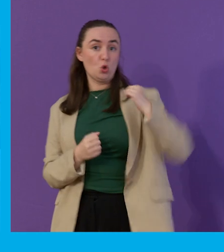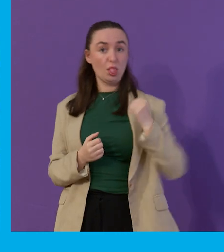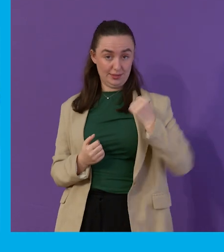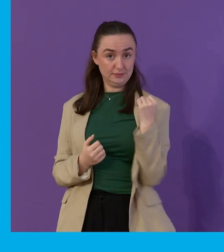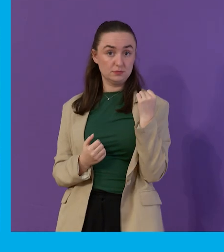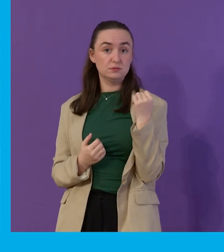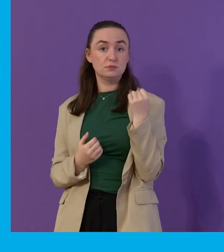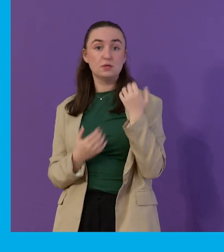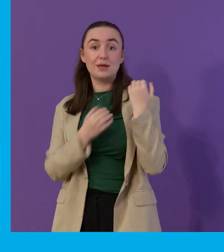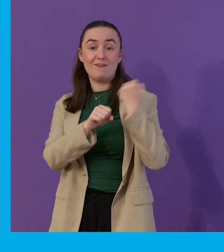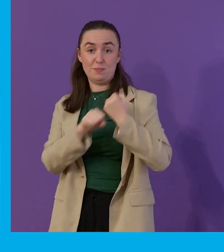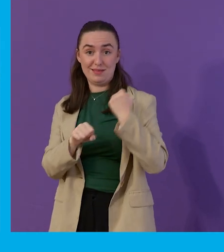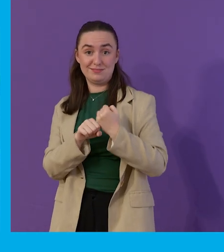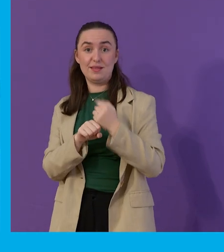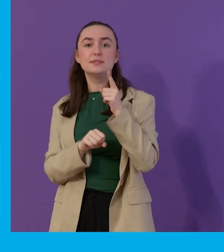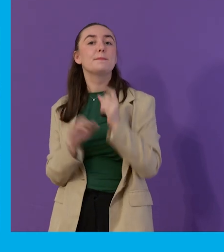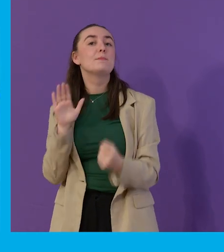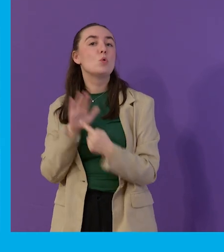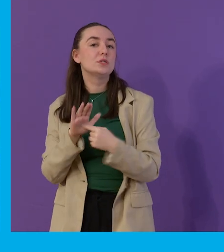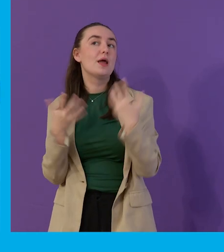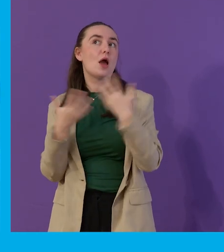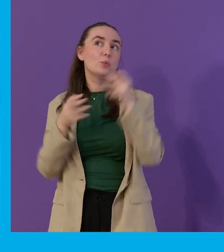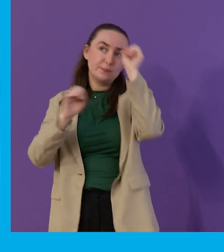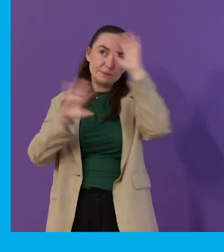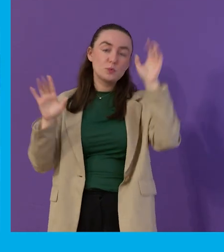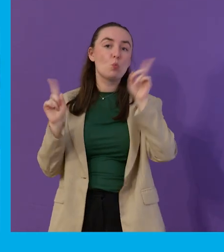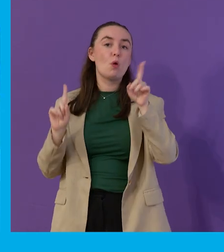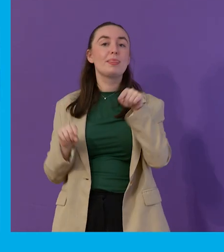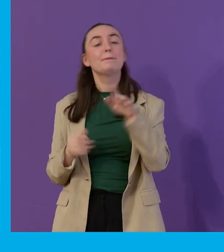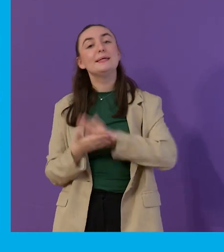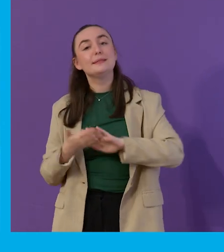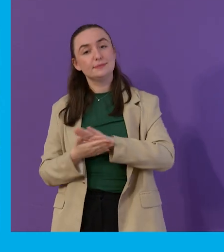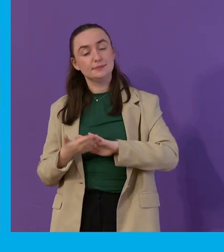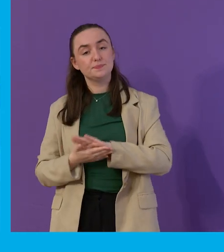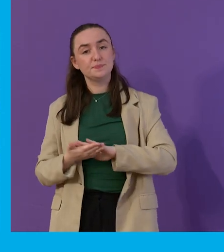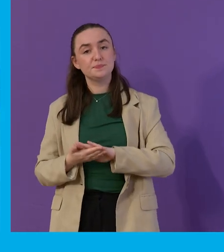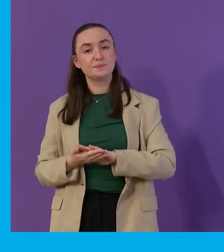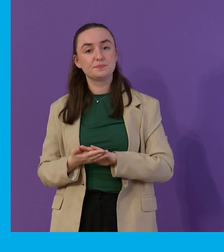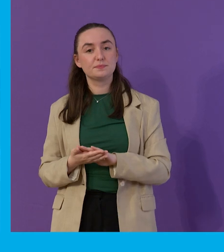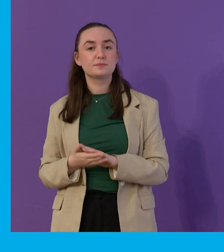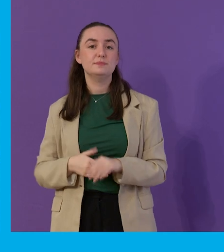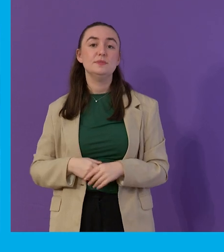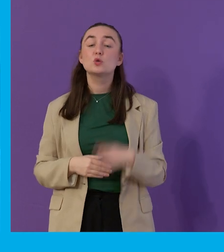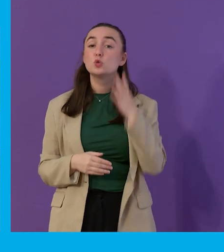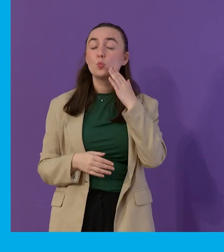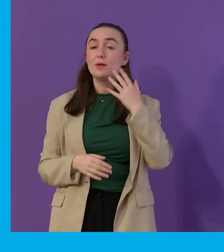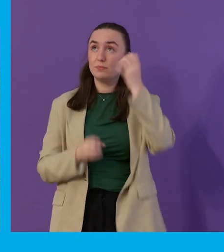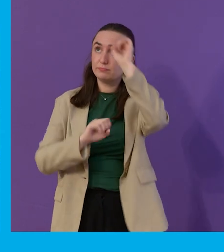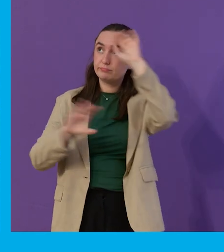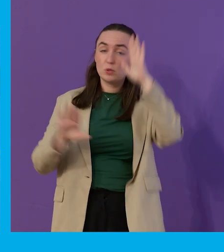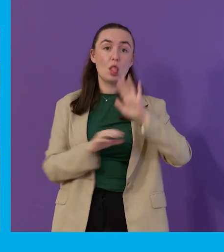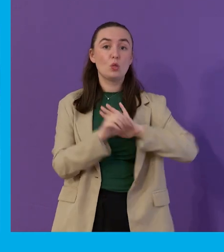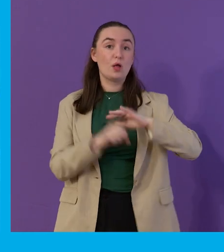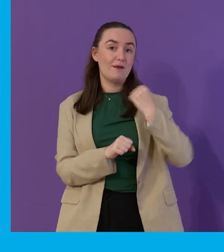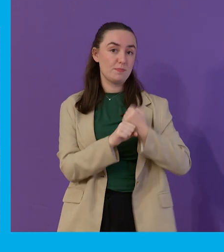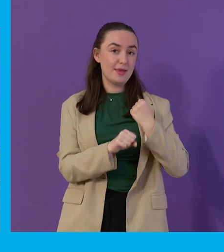is a really important part of where we go next in terms of the topic of today's debate and where next for local government. We need a vision. We need a better